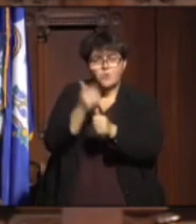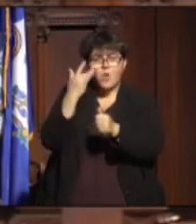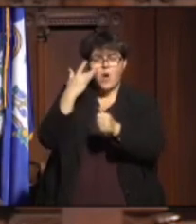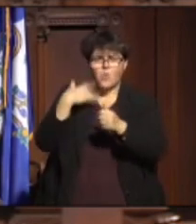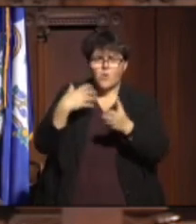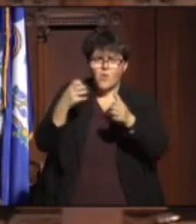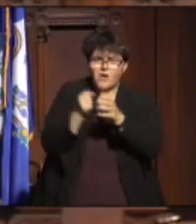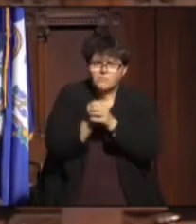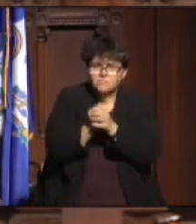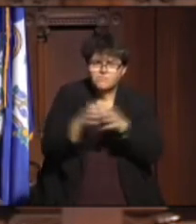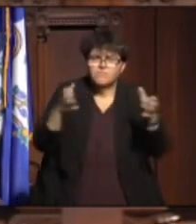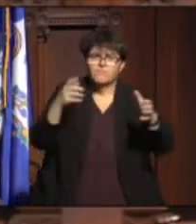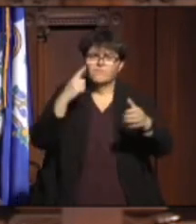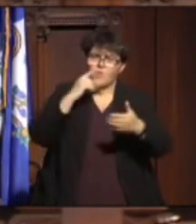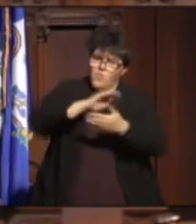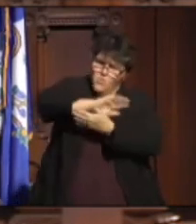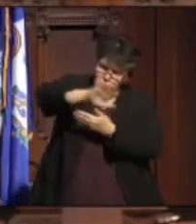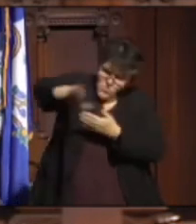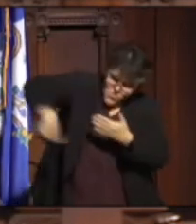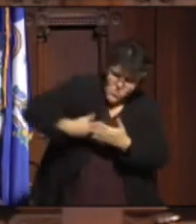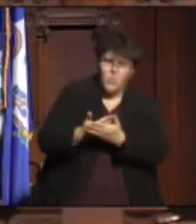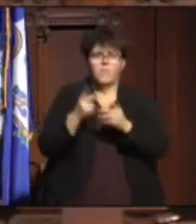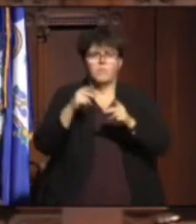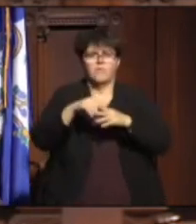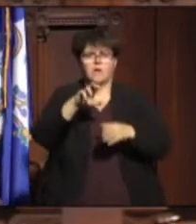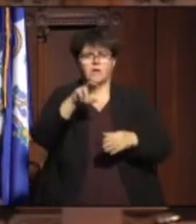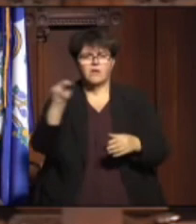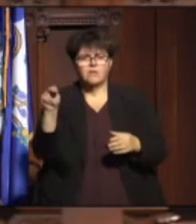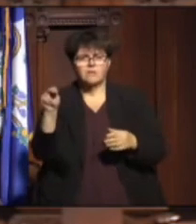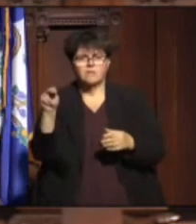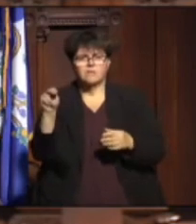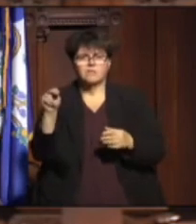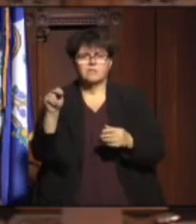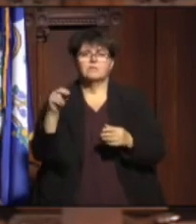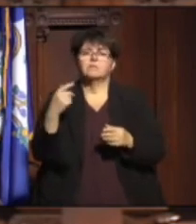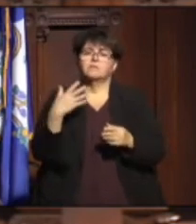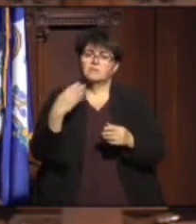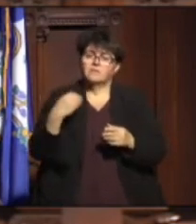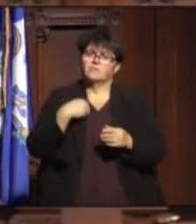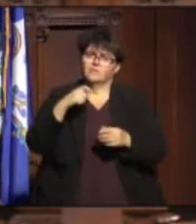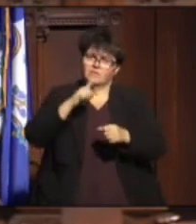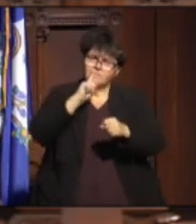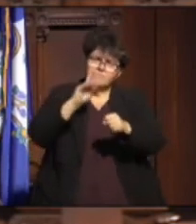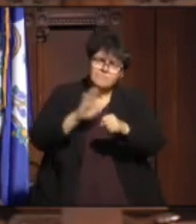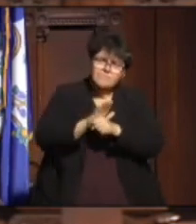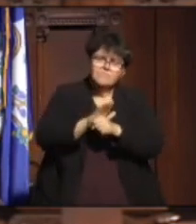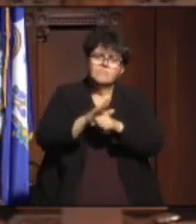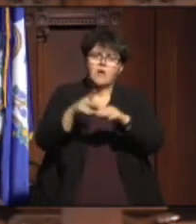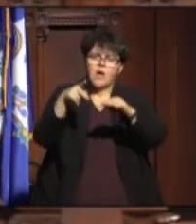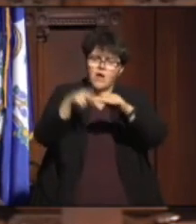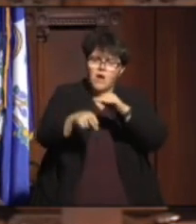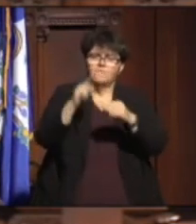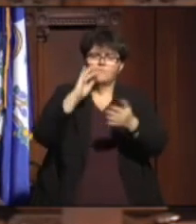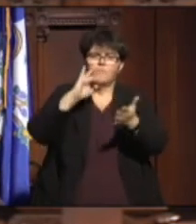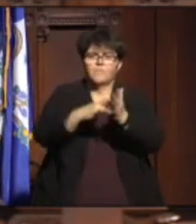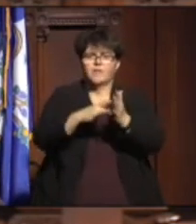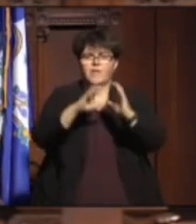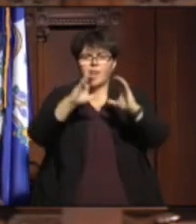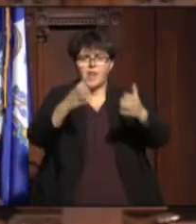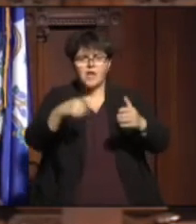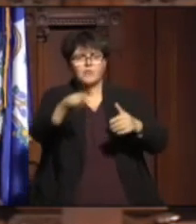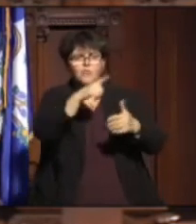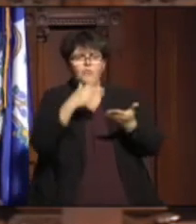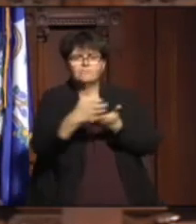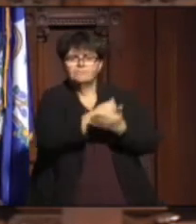It's anchored by a middle-class tax cut, keeping faith and expanding assistance for those most in need.